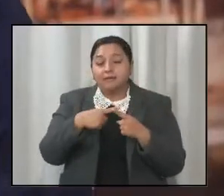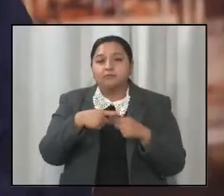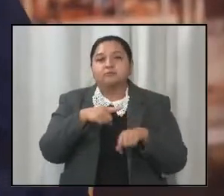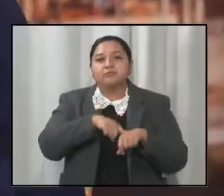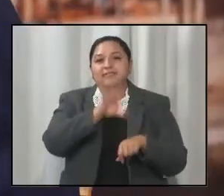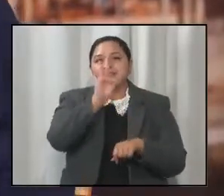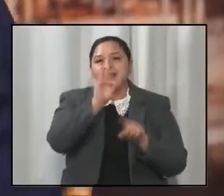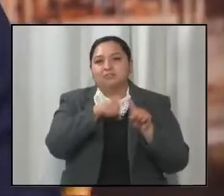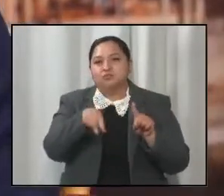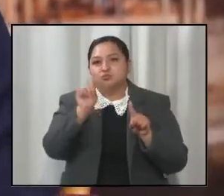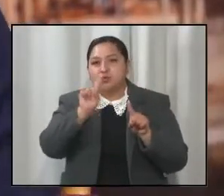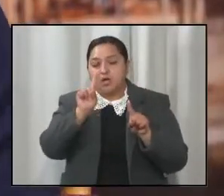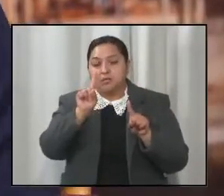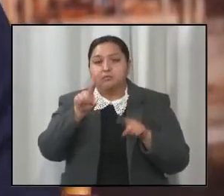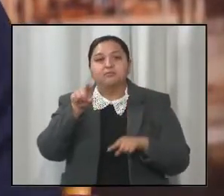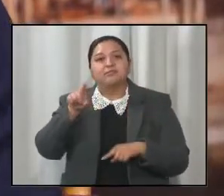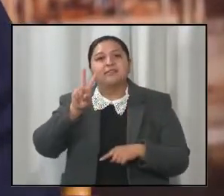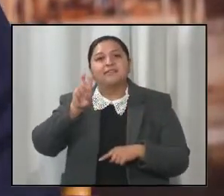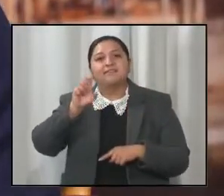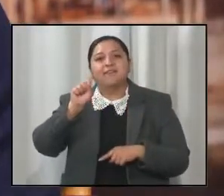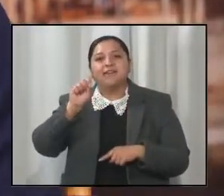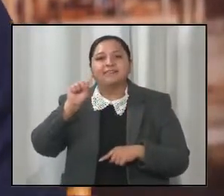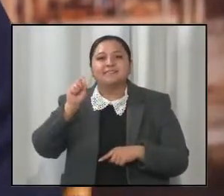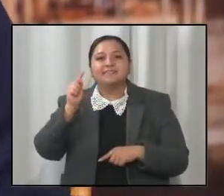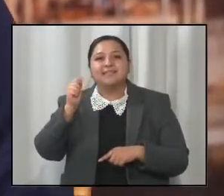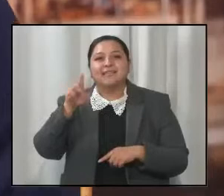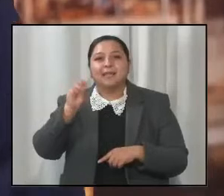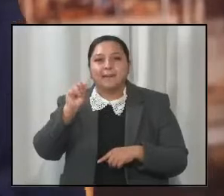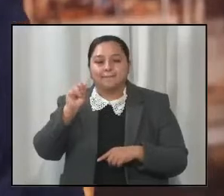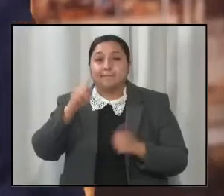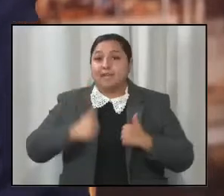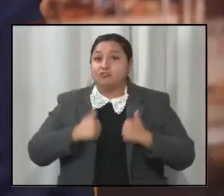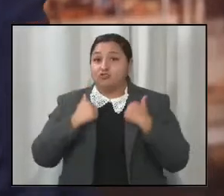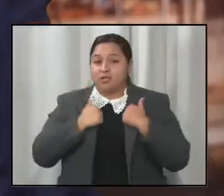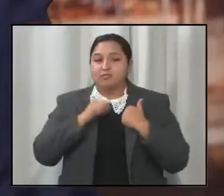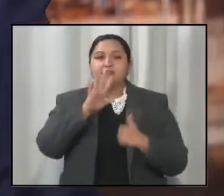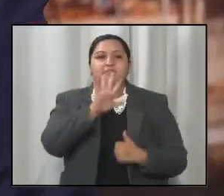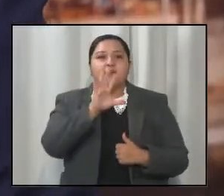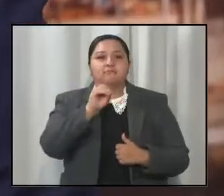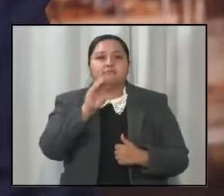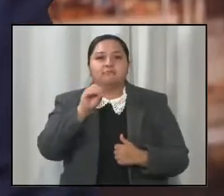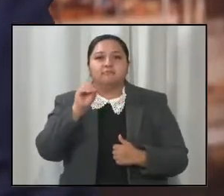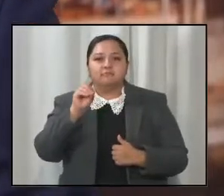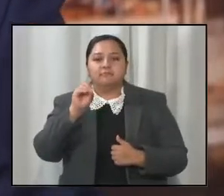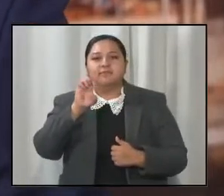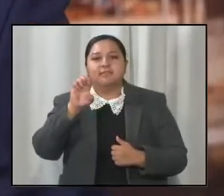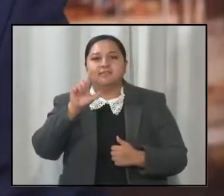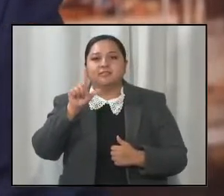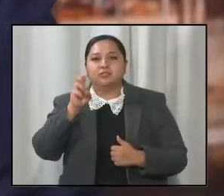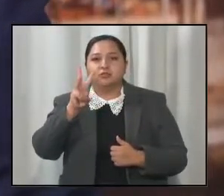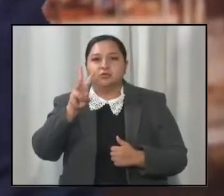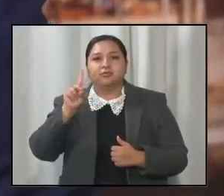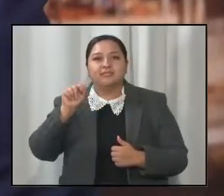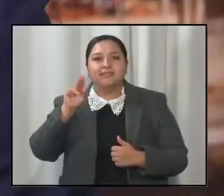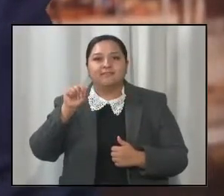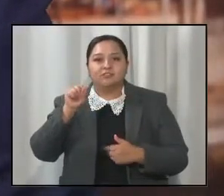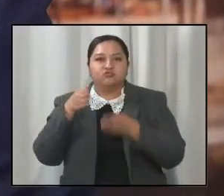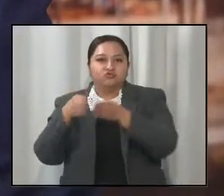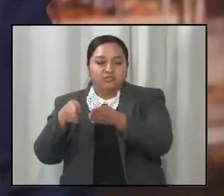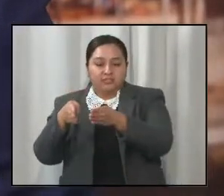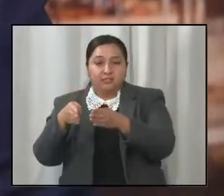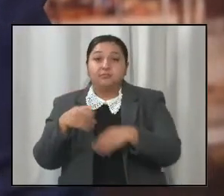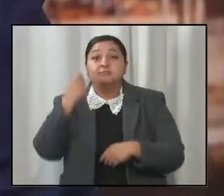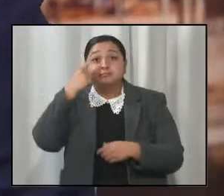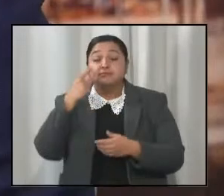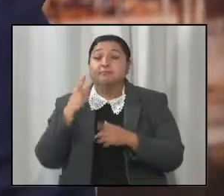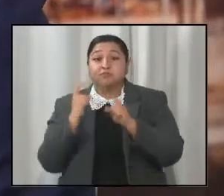parking lot located on East Conant Street. The address is 5000 East Lou Davis Street. Donations received during this event